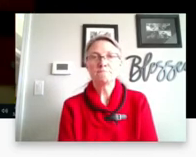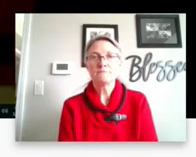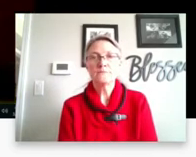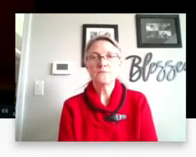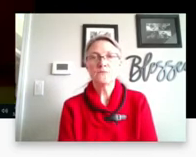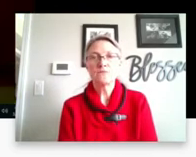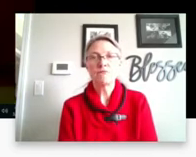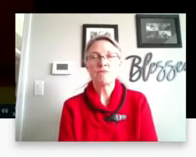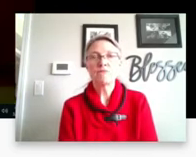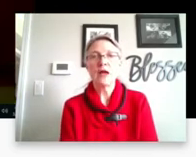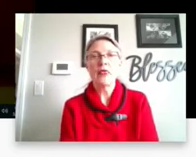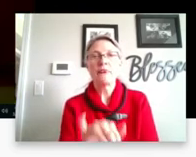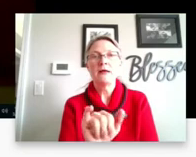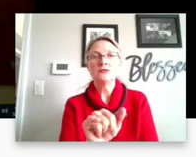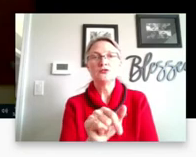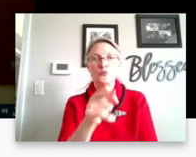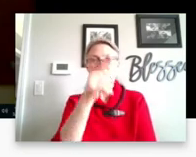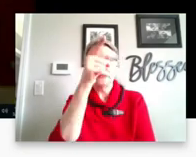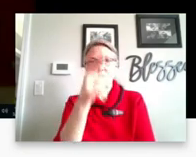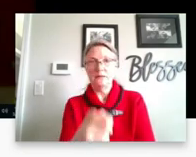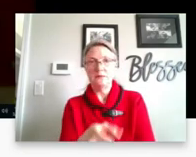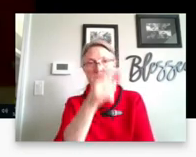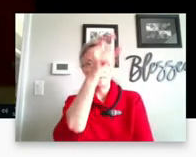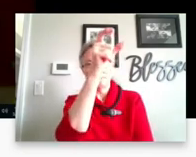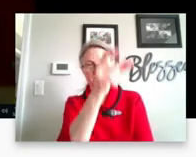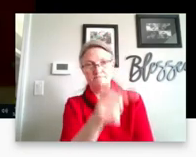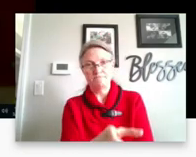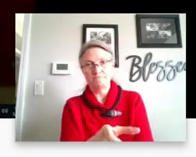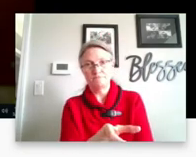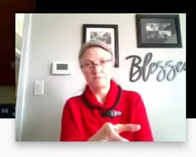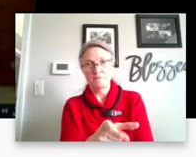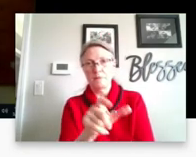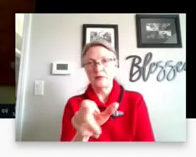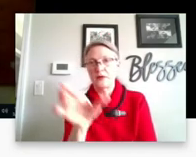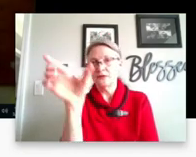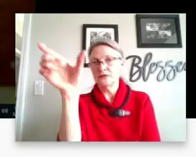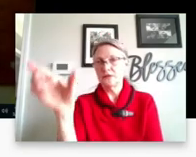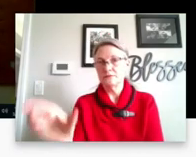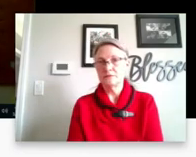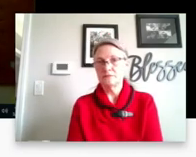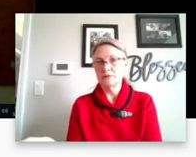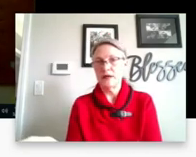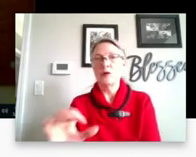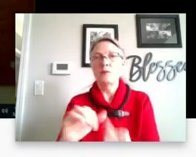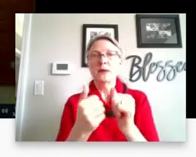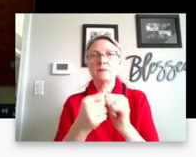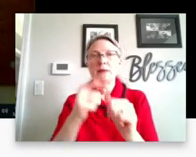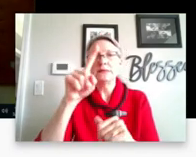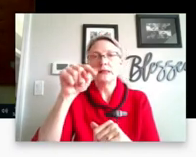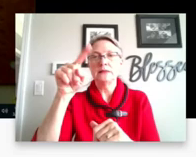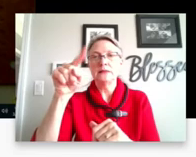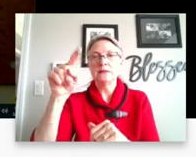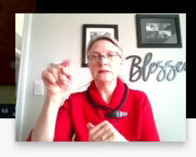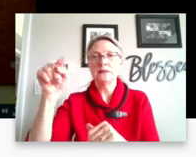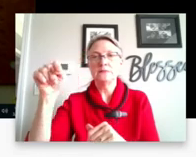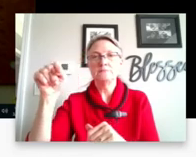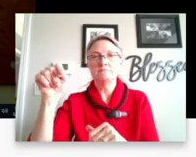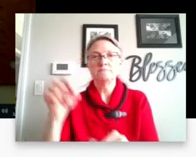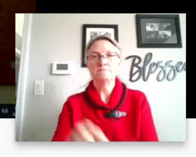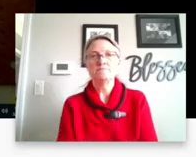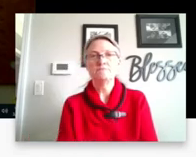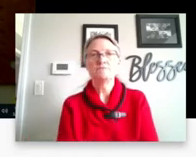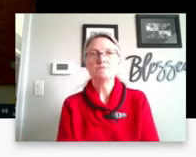So that will be one side of my table. The other side of my table is where I'm going to be making my tally marks